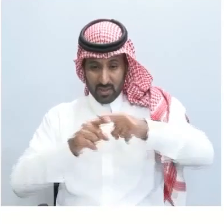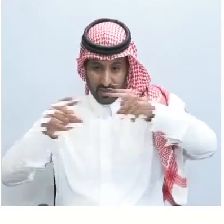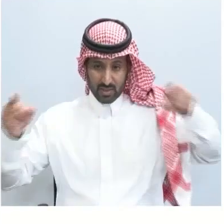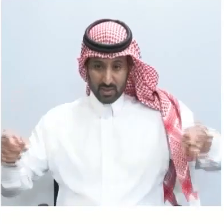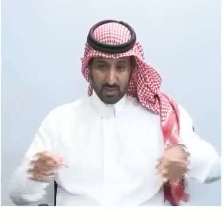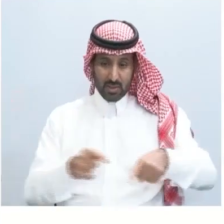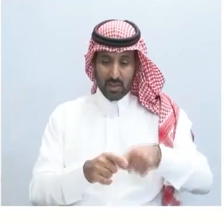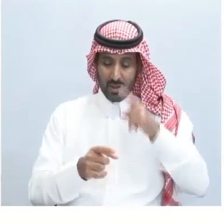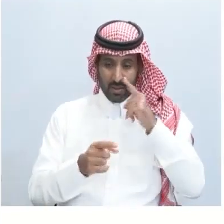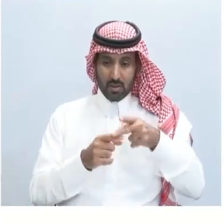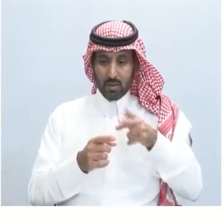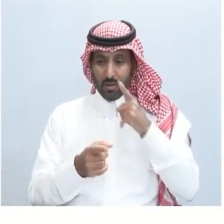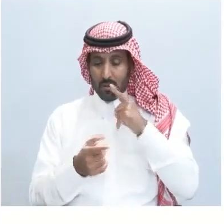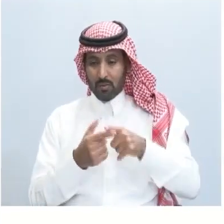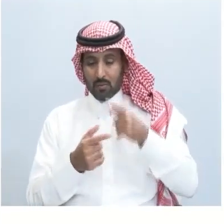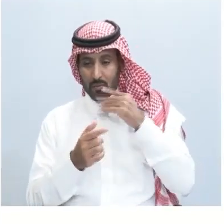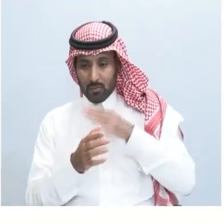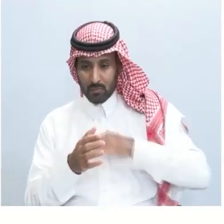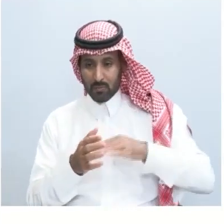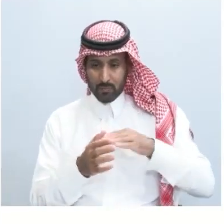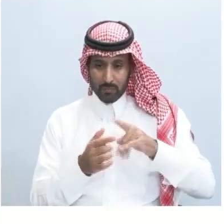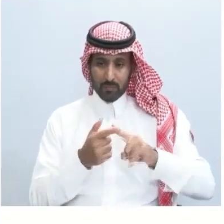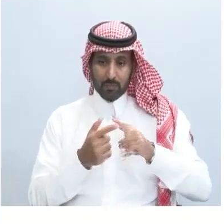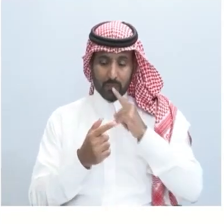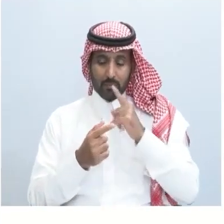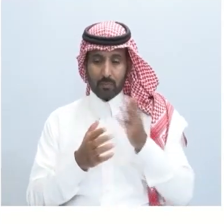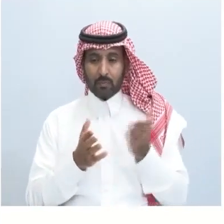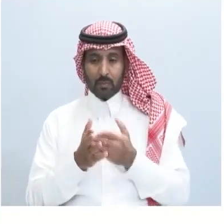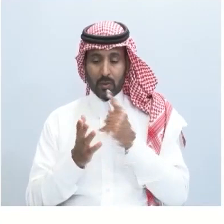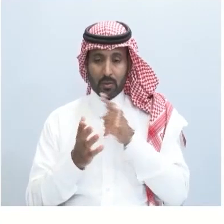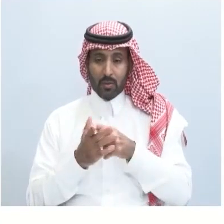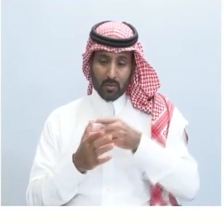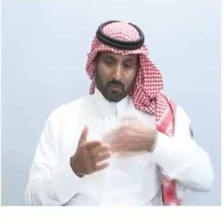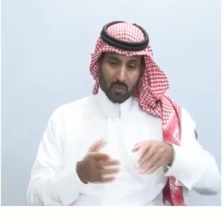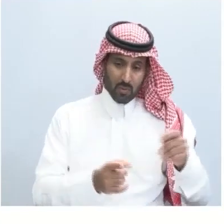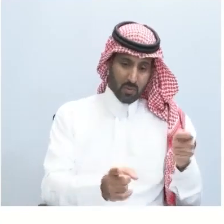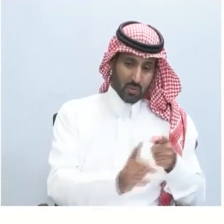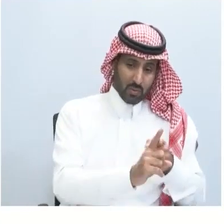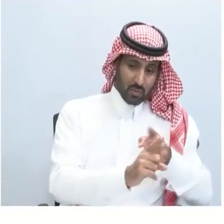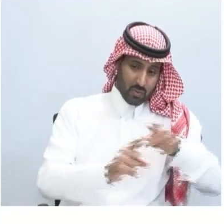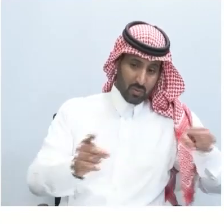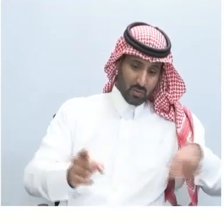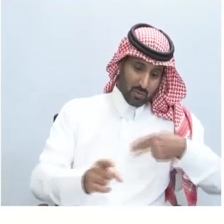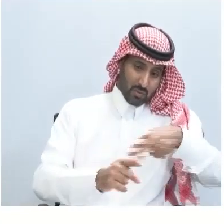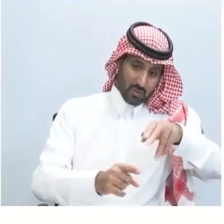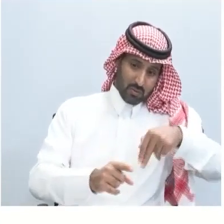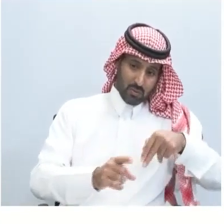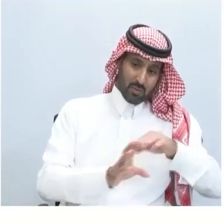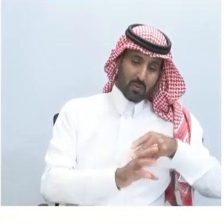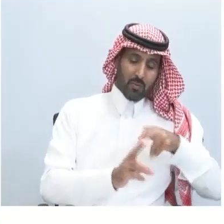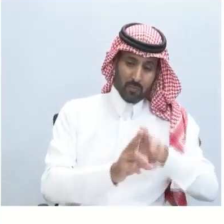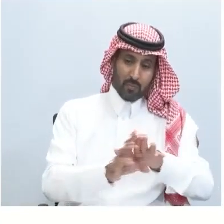puck in the rink and are used to body check. Opponents, i.e. push them against the boards in order to stop their